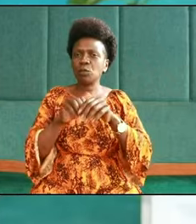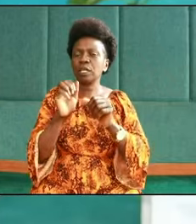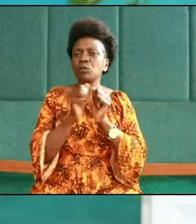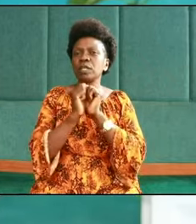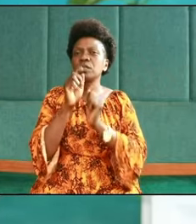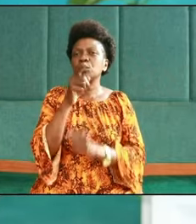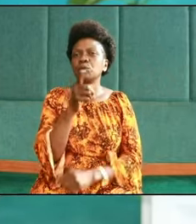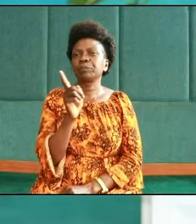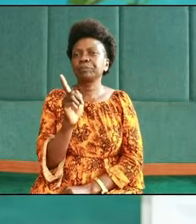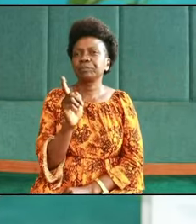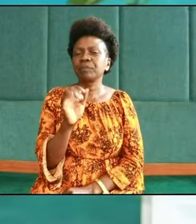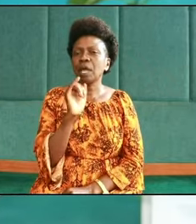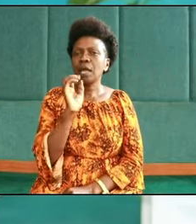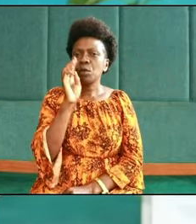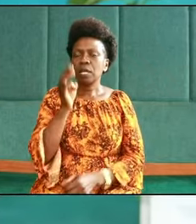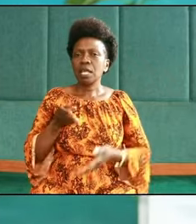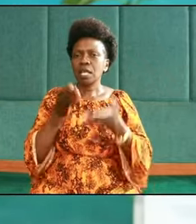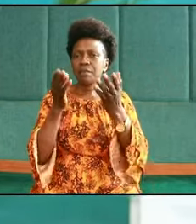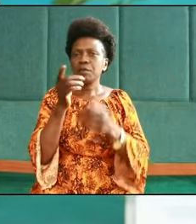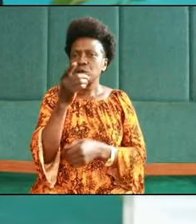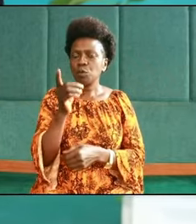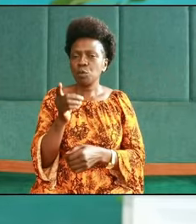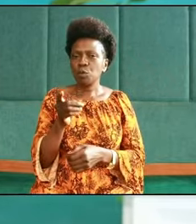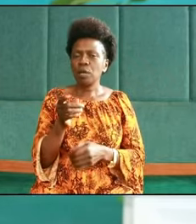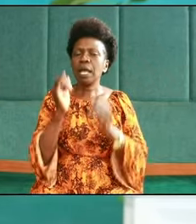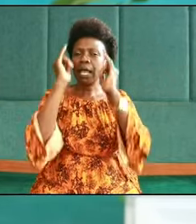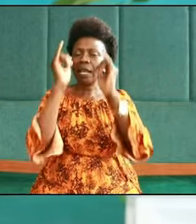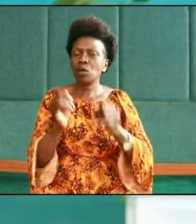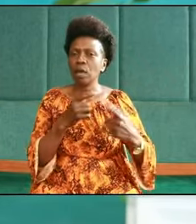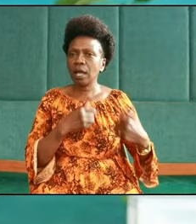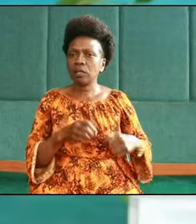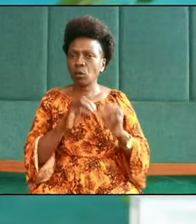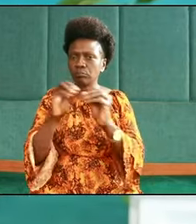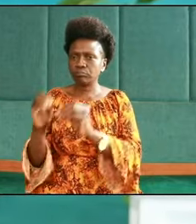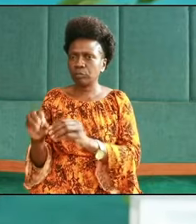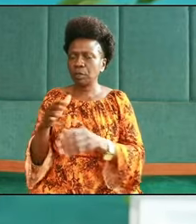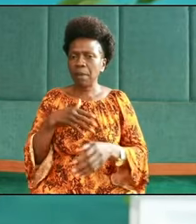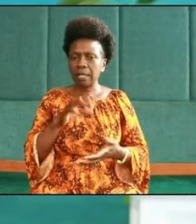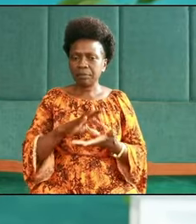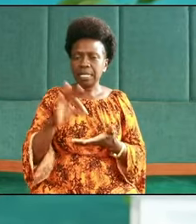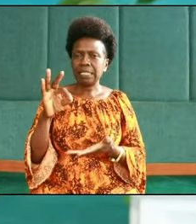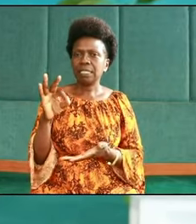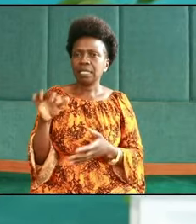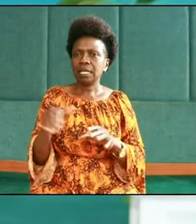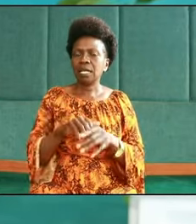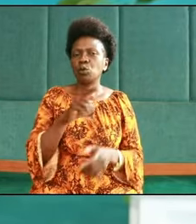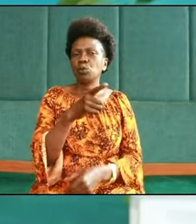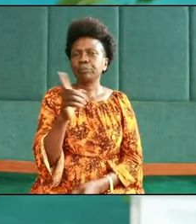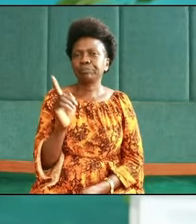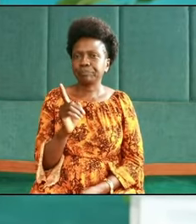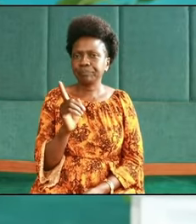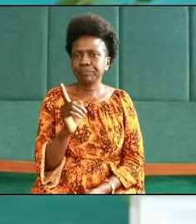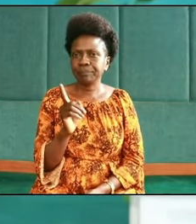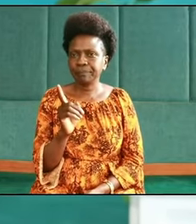you. I will give you a new heart, and I will put my spirit in you.